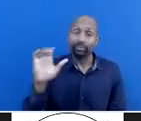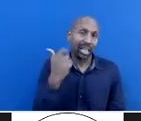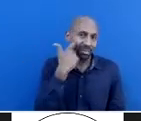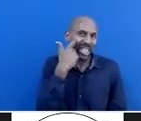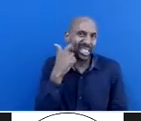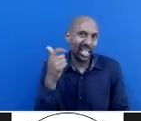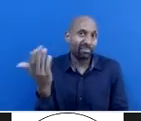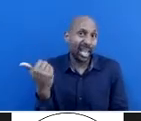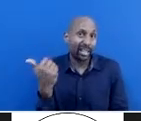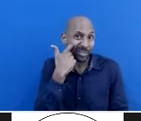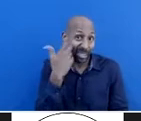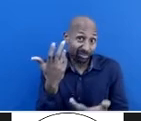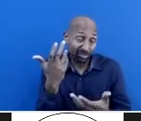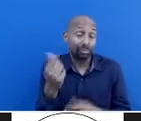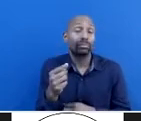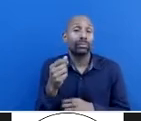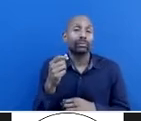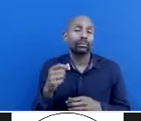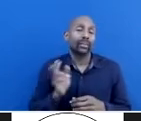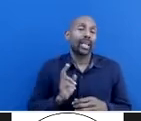you know, in historians' terms,